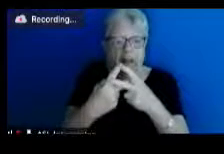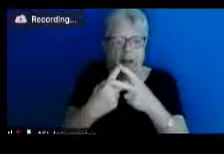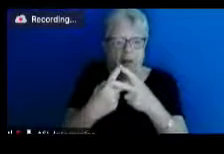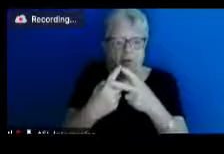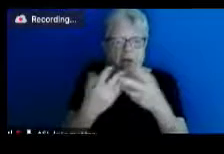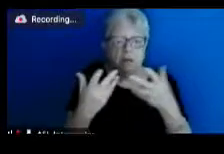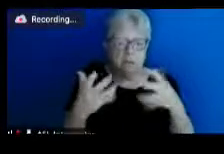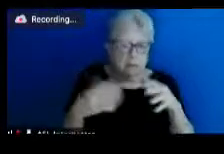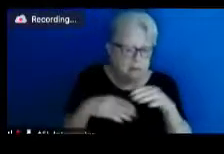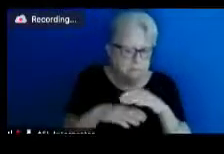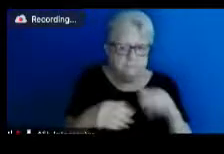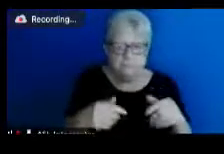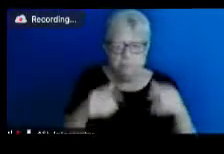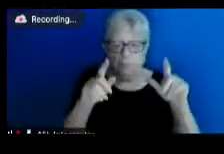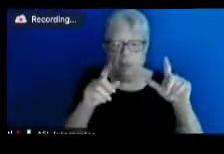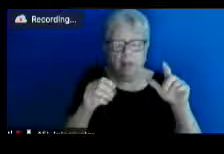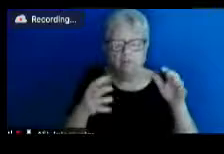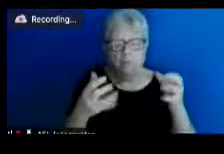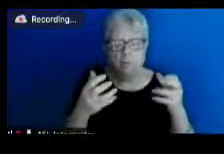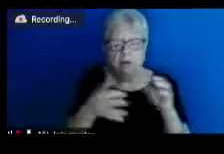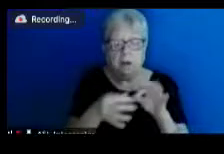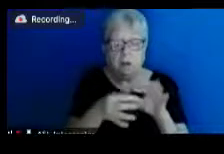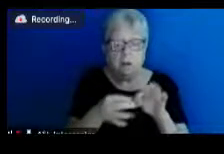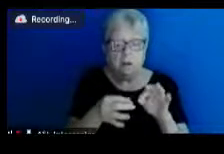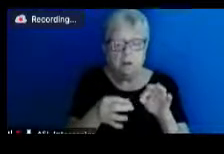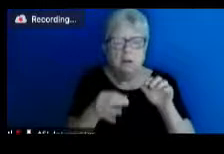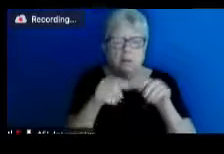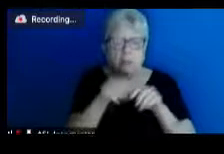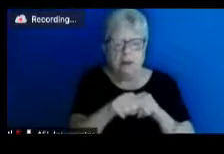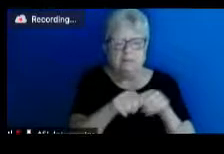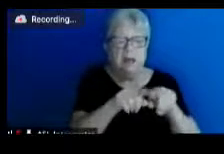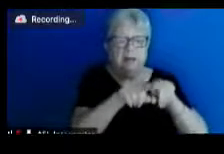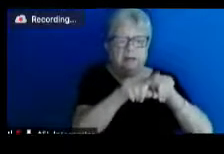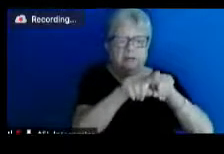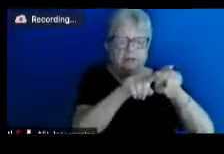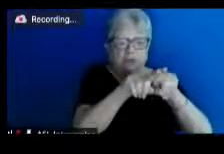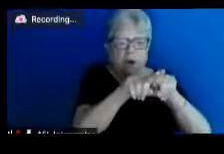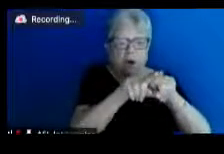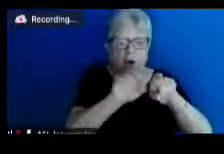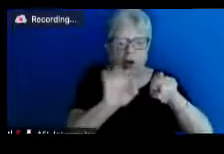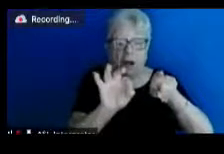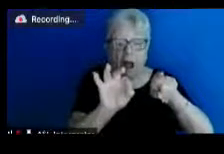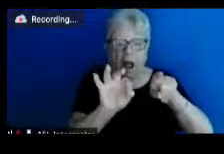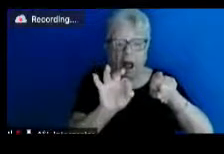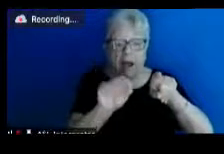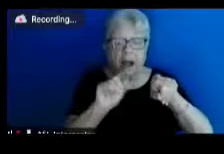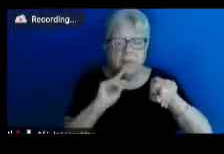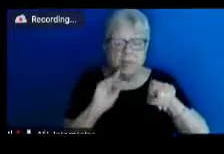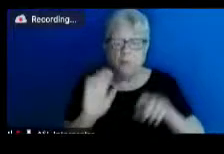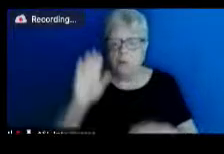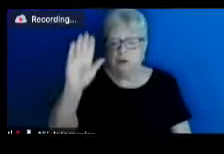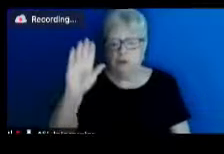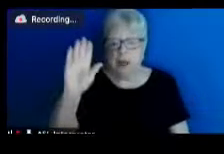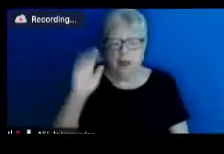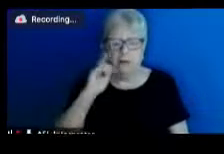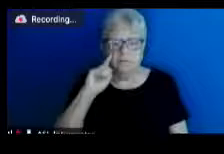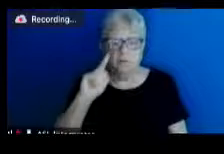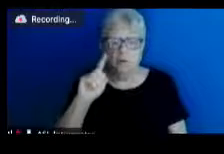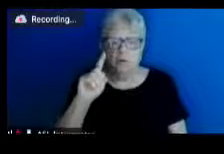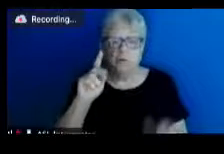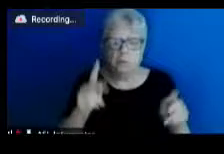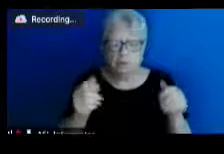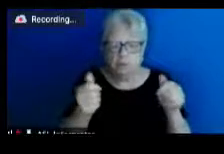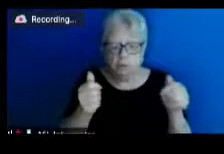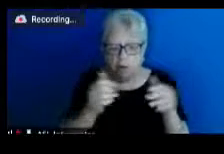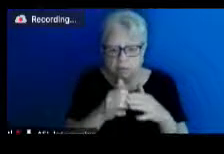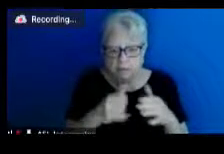To indicate you wish to comment, please press star 9. This will raise your hand for the moderator. When it's your turn to speak, you'll hear a message that says, "The host